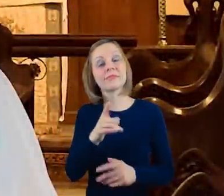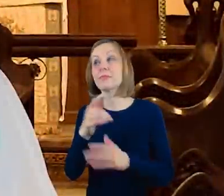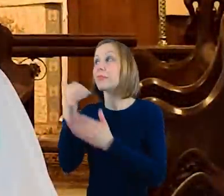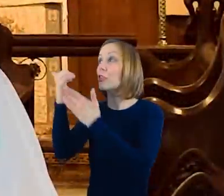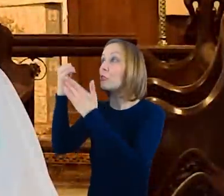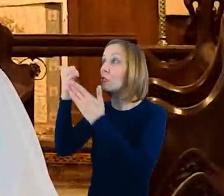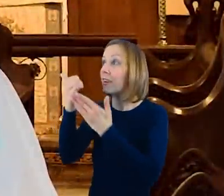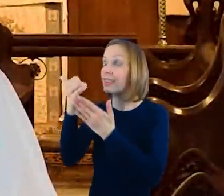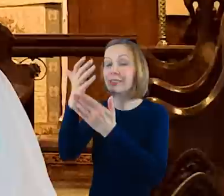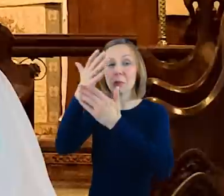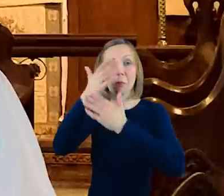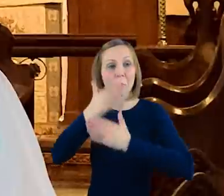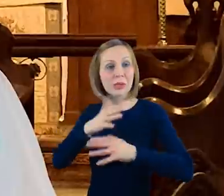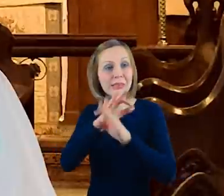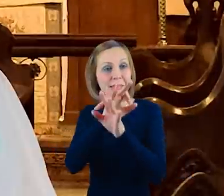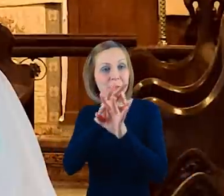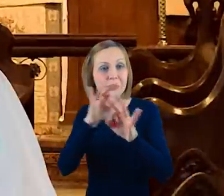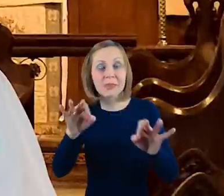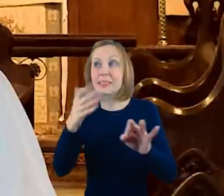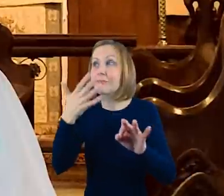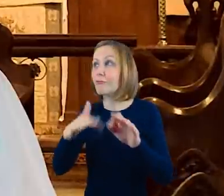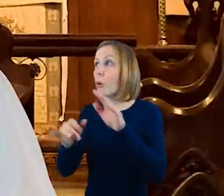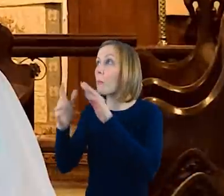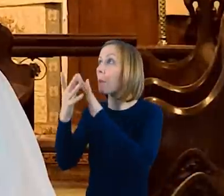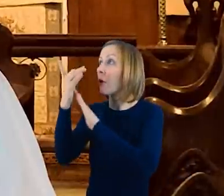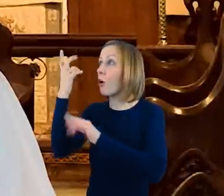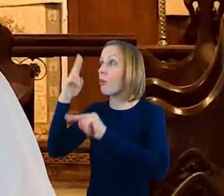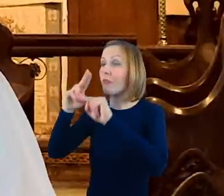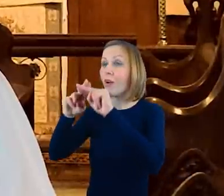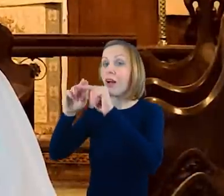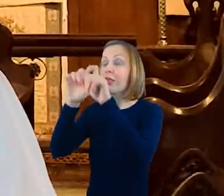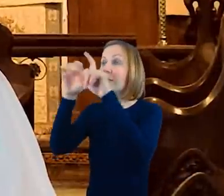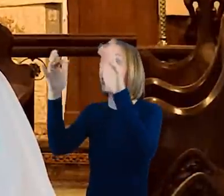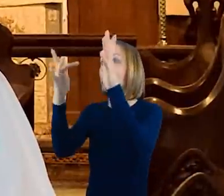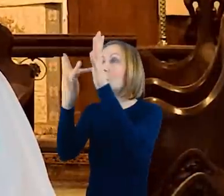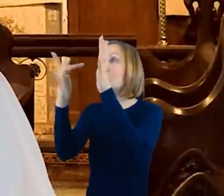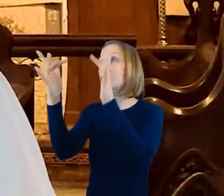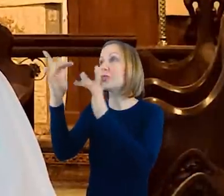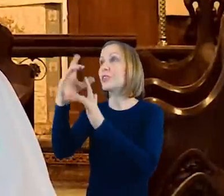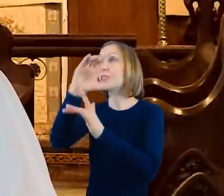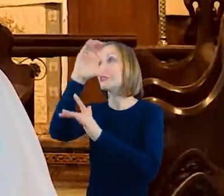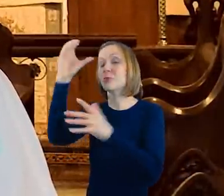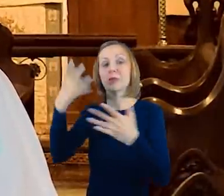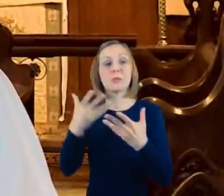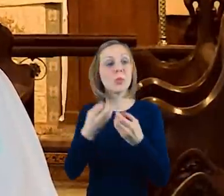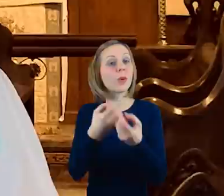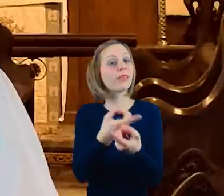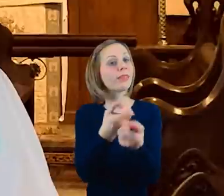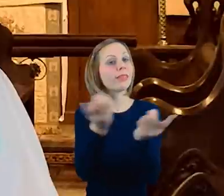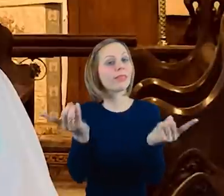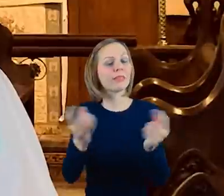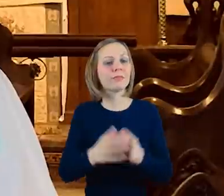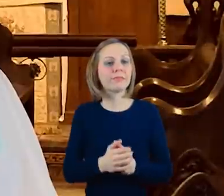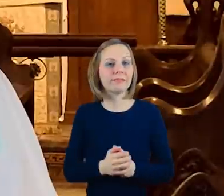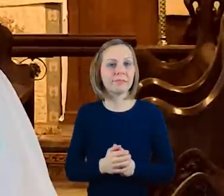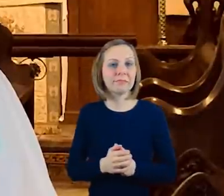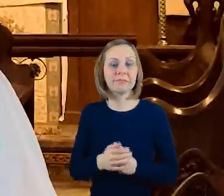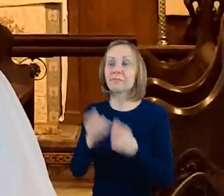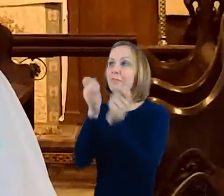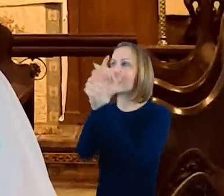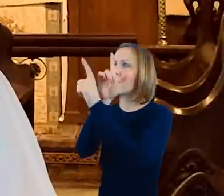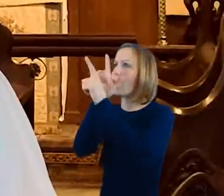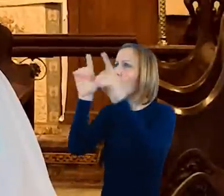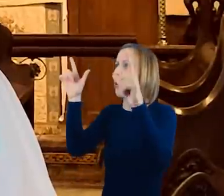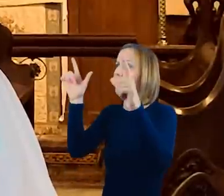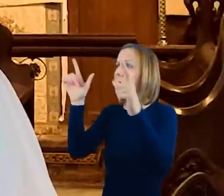Grace, mercy, and peace from God our Father and the Lord Jesus Christ be with you. O Lord, open